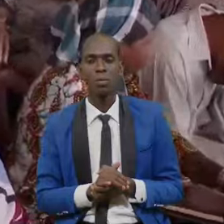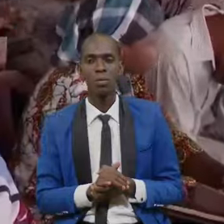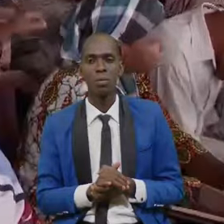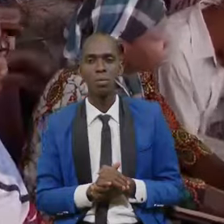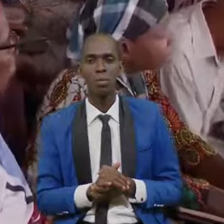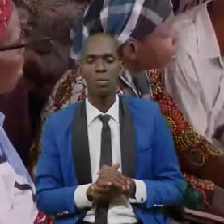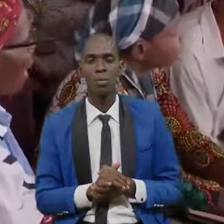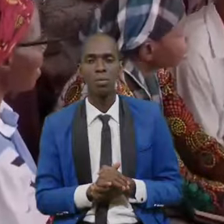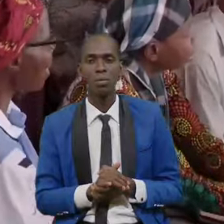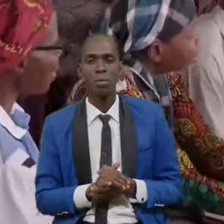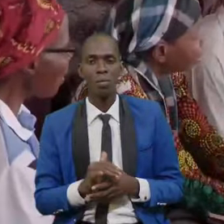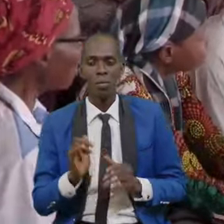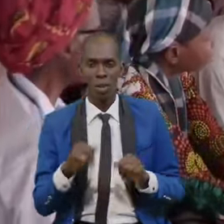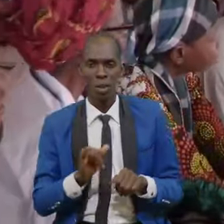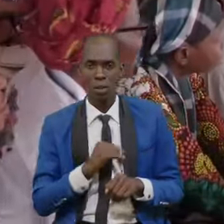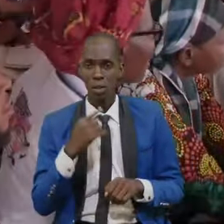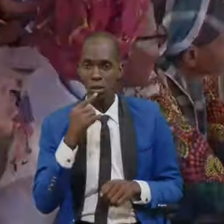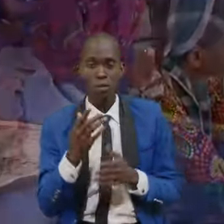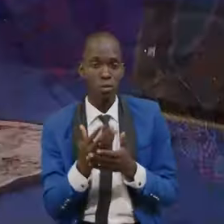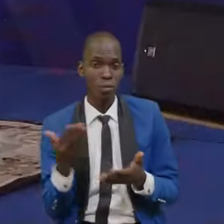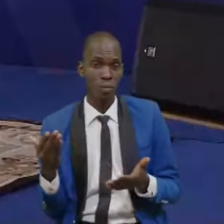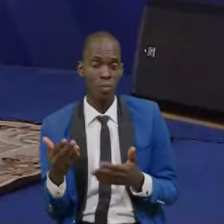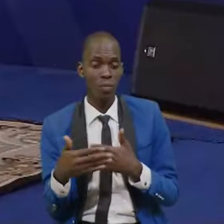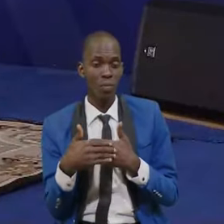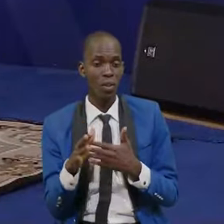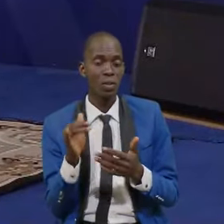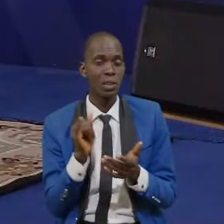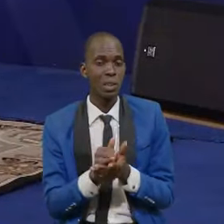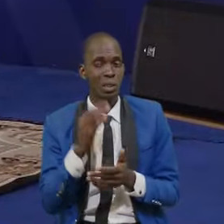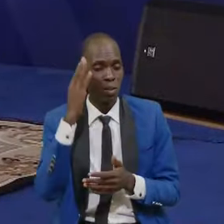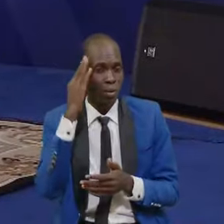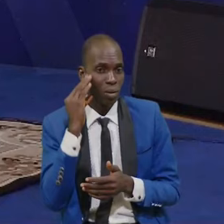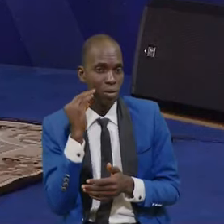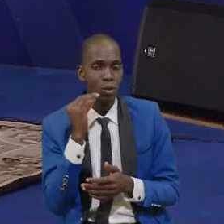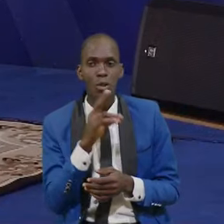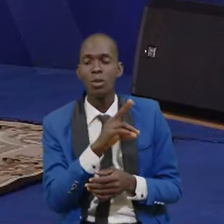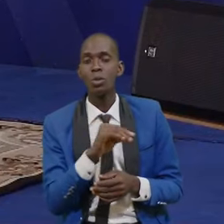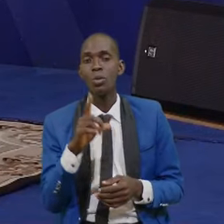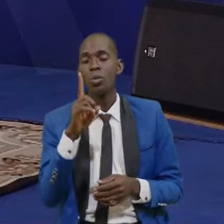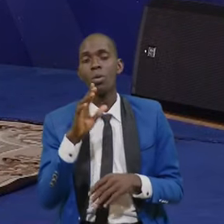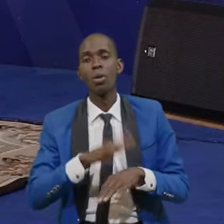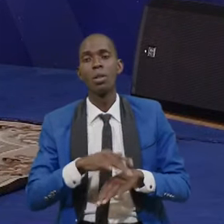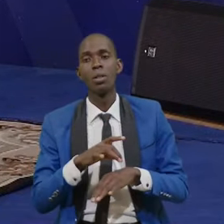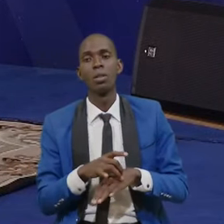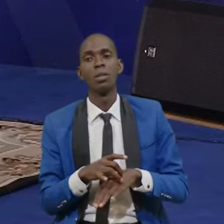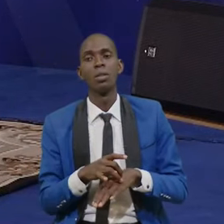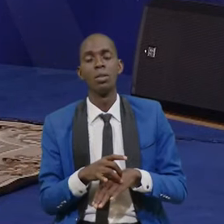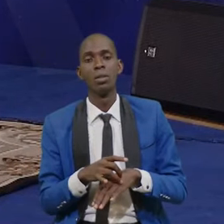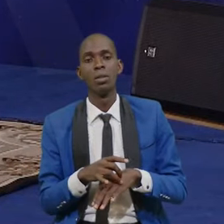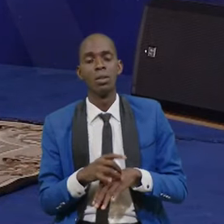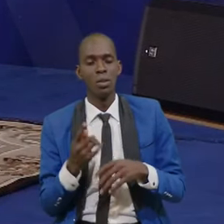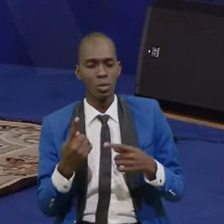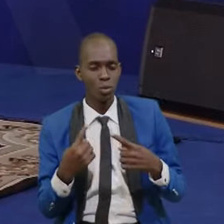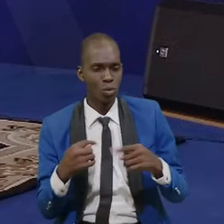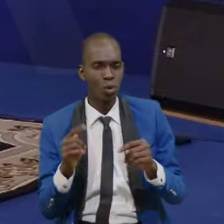Can I tell you something? After that experience, nobody on earth threatened